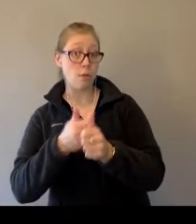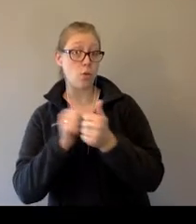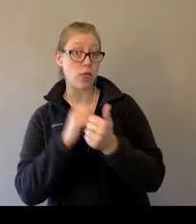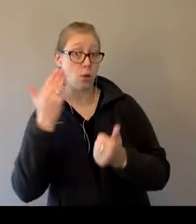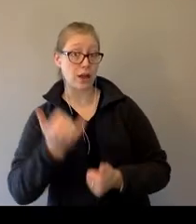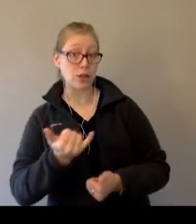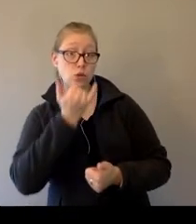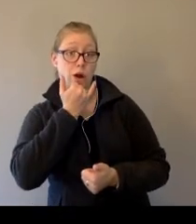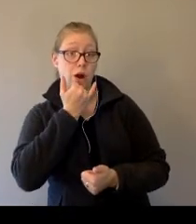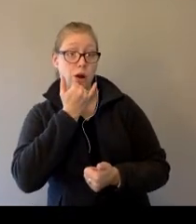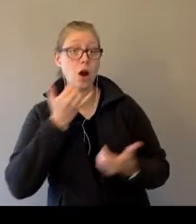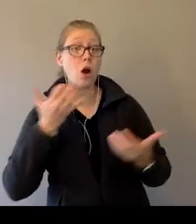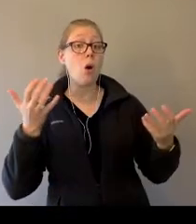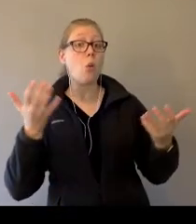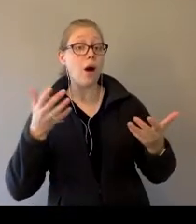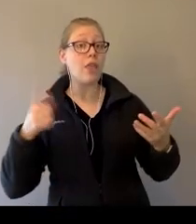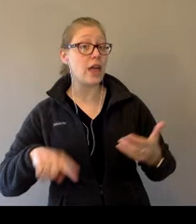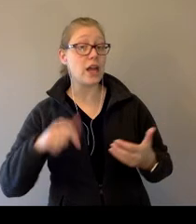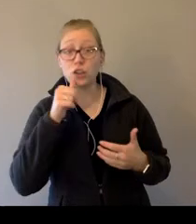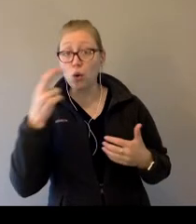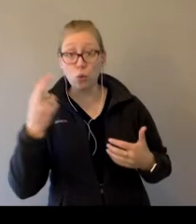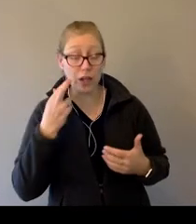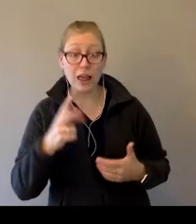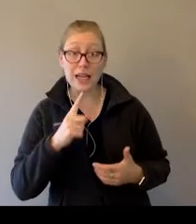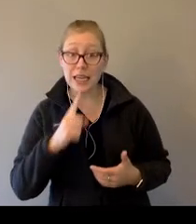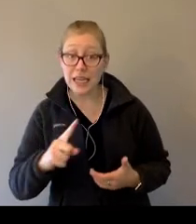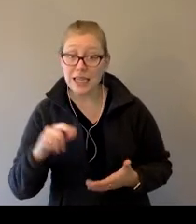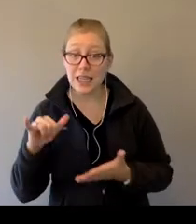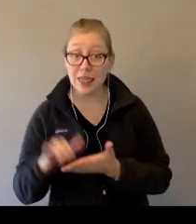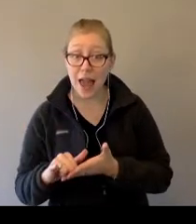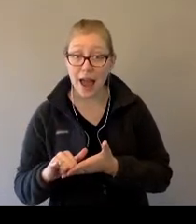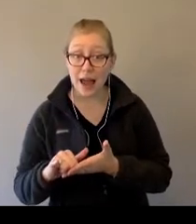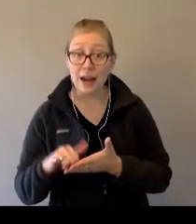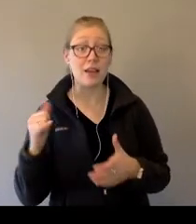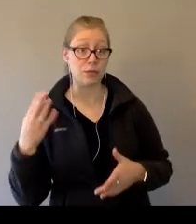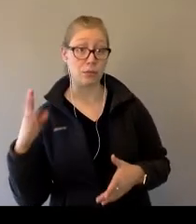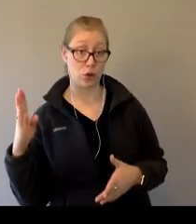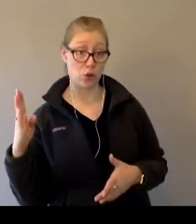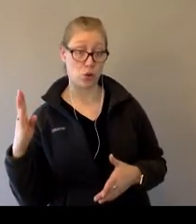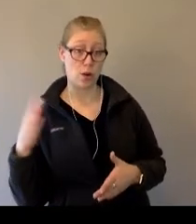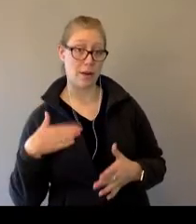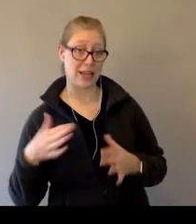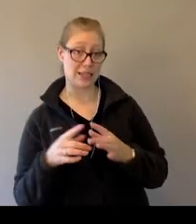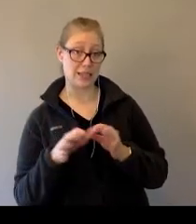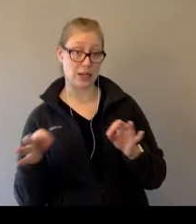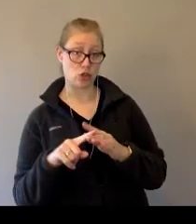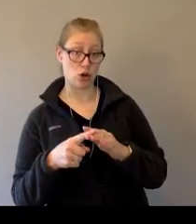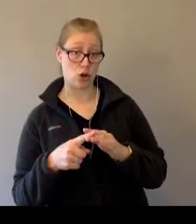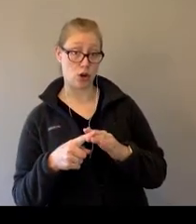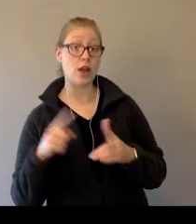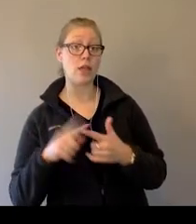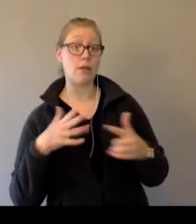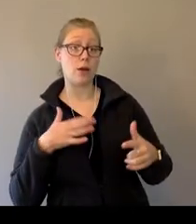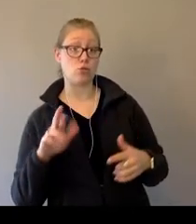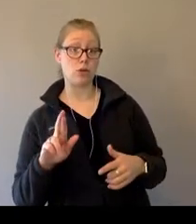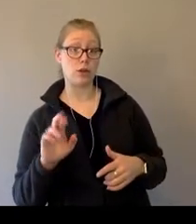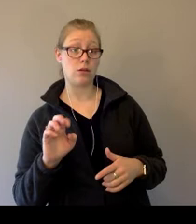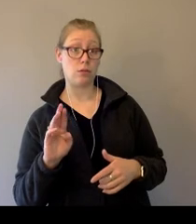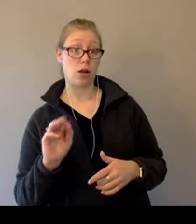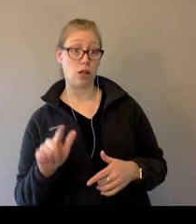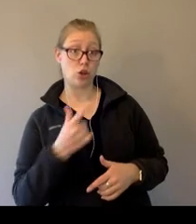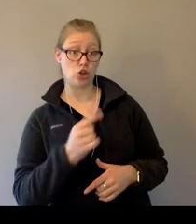don't realize is that, here's my sentence starter and my rebuttals in green. If students and staff don't go back,